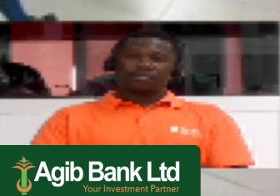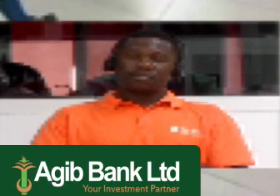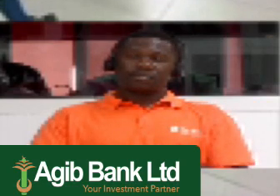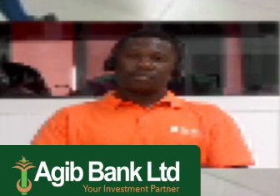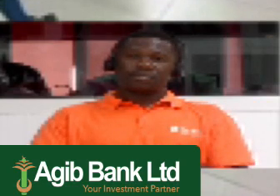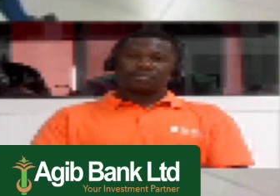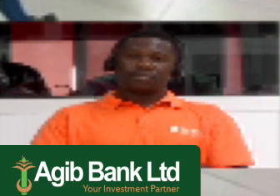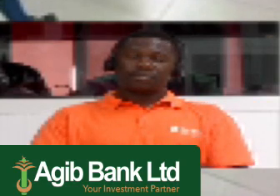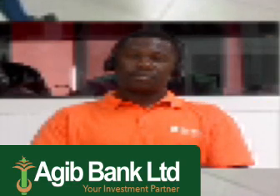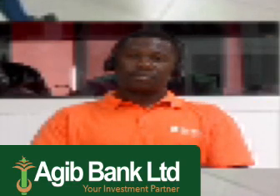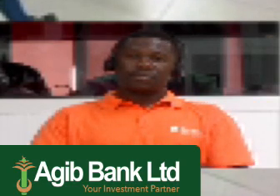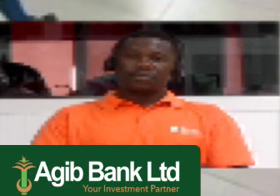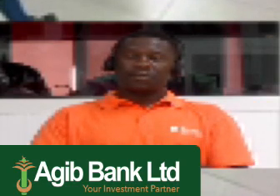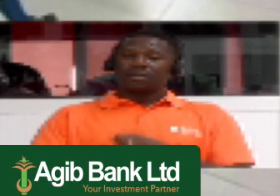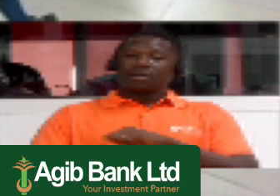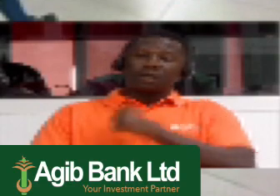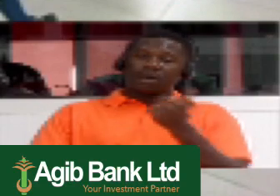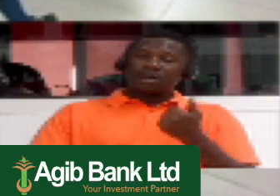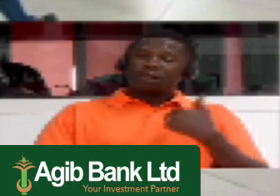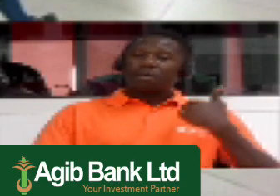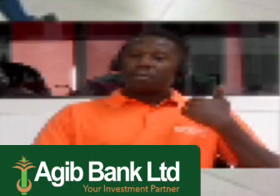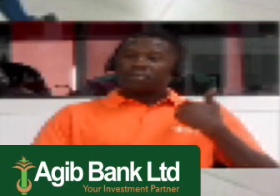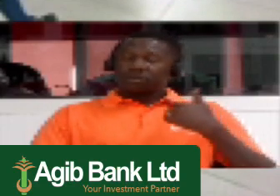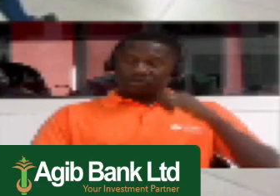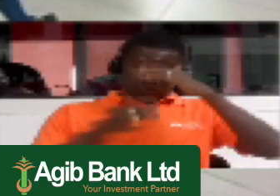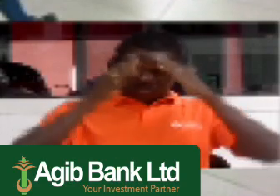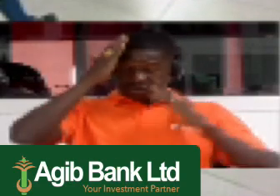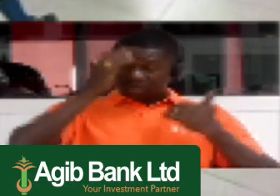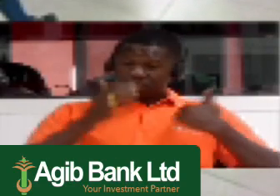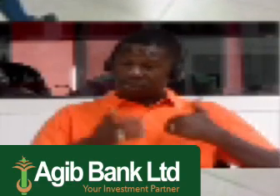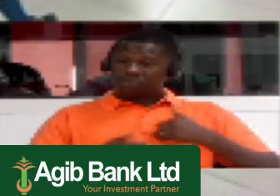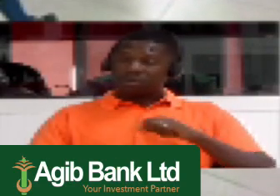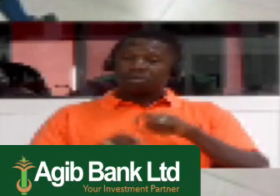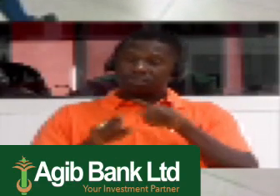Anim family, molni la family tema. You also intervene between